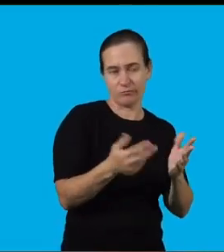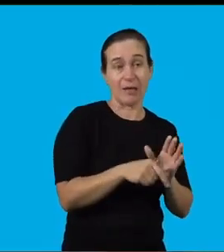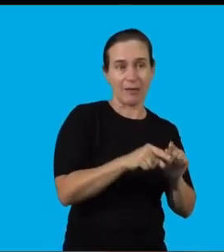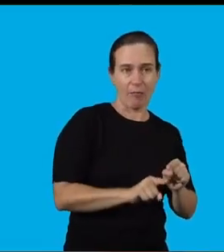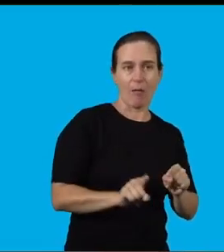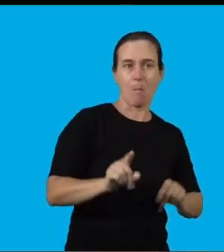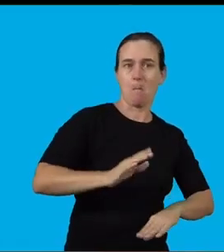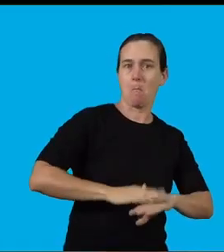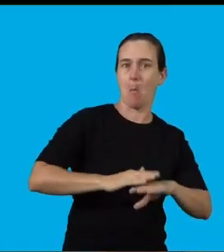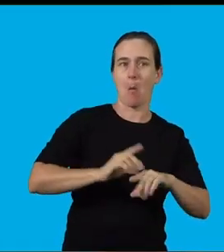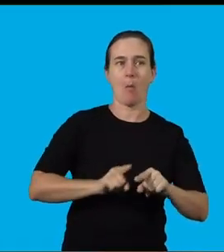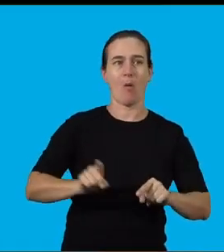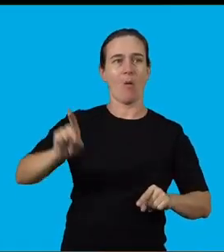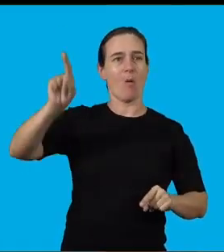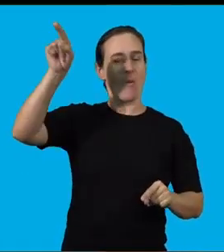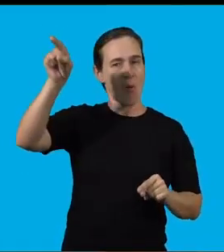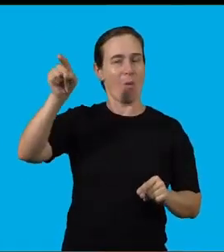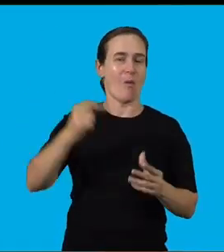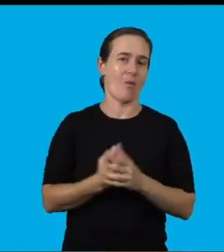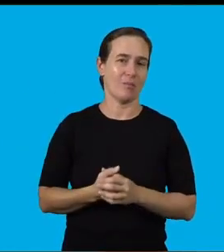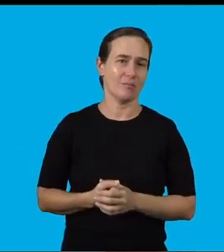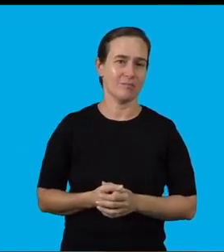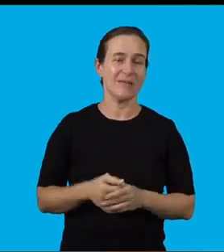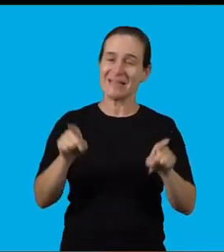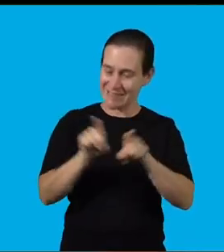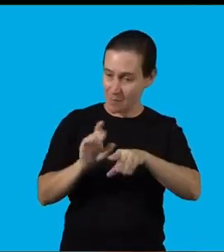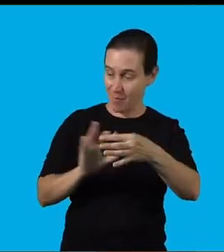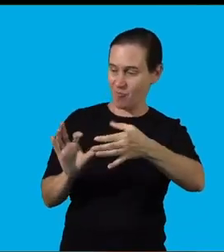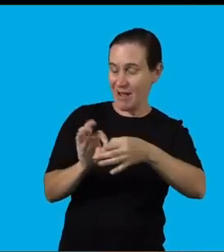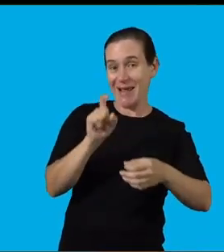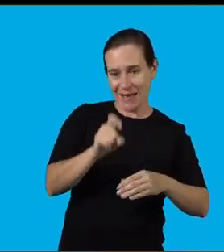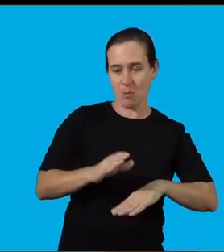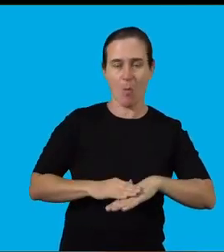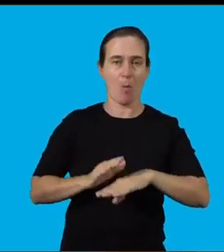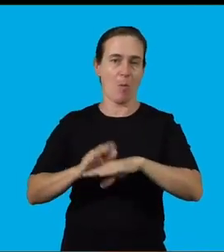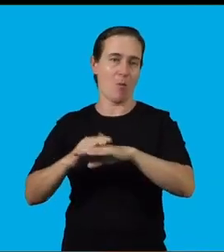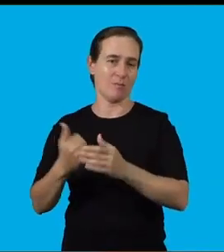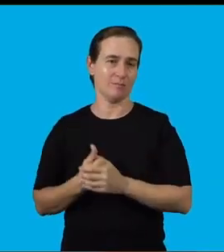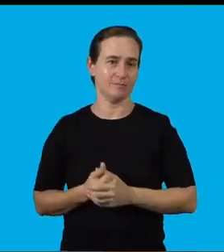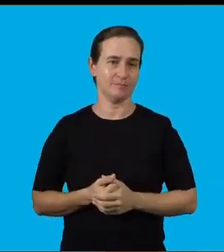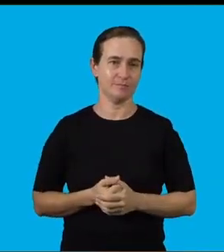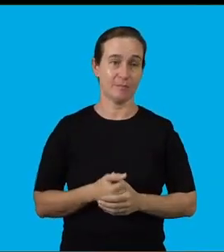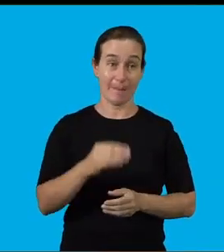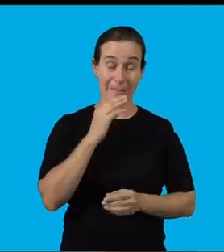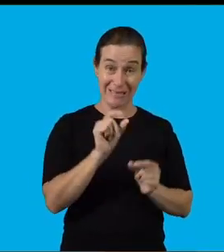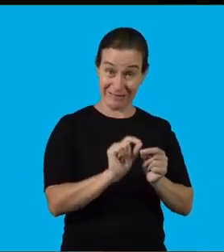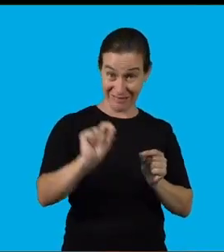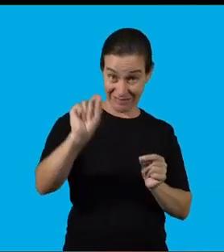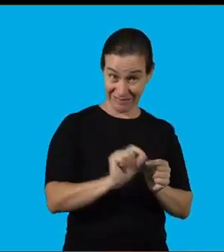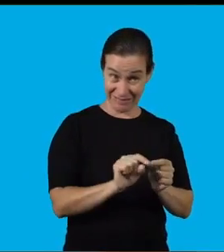value here. So the y values are increasing as x is also increasing. So therefore, this section of the